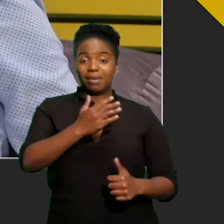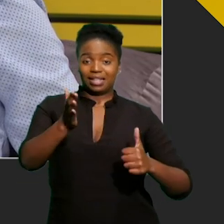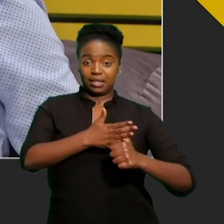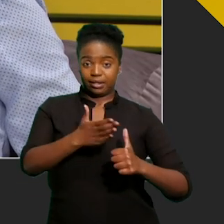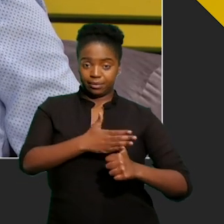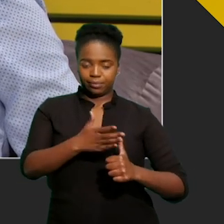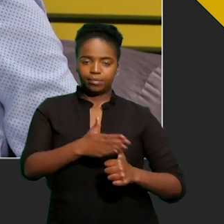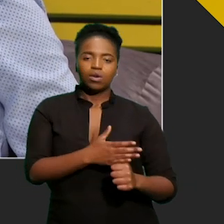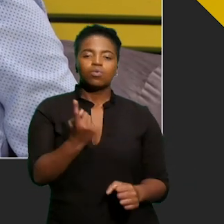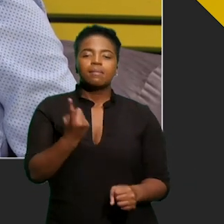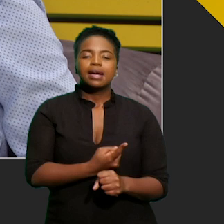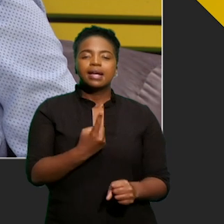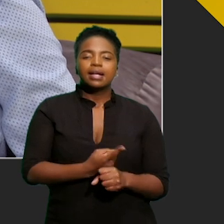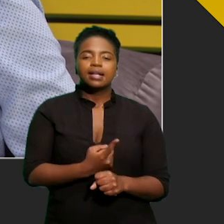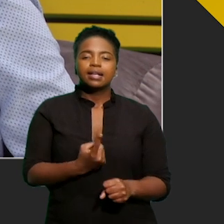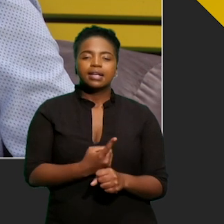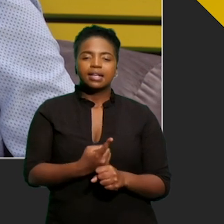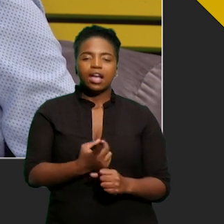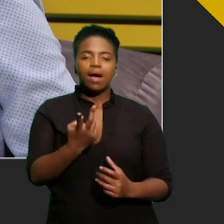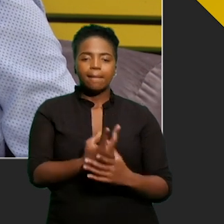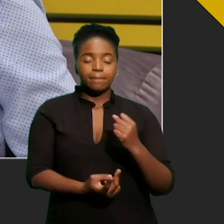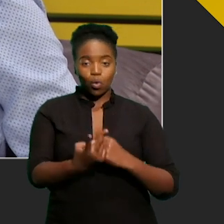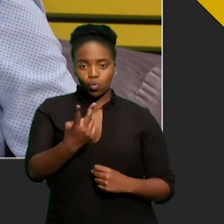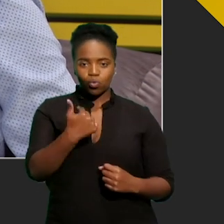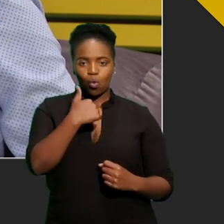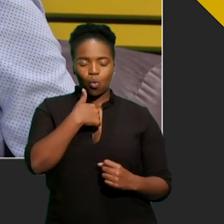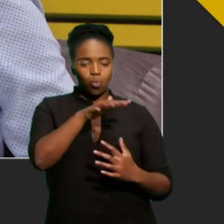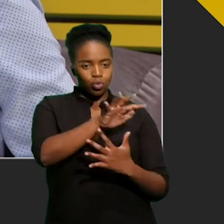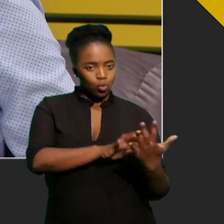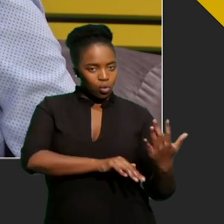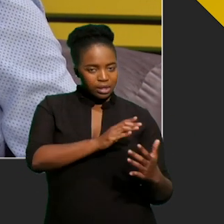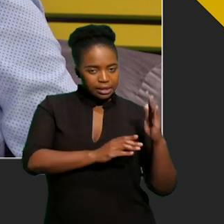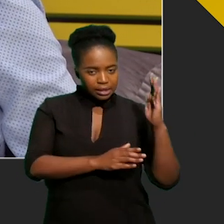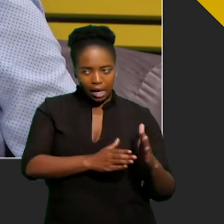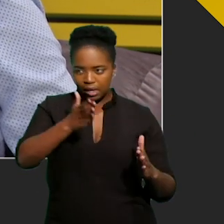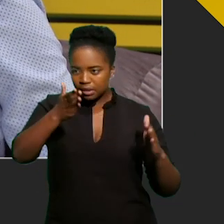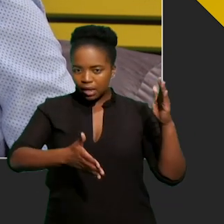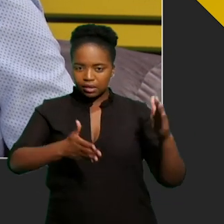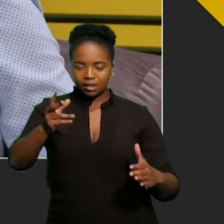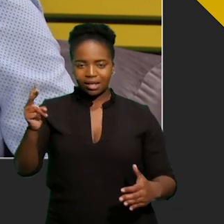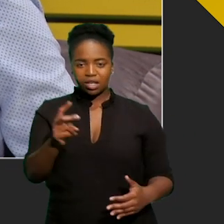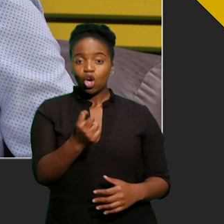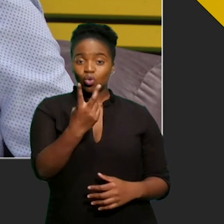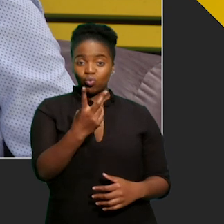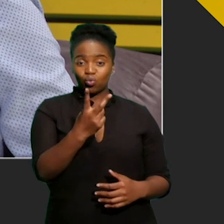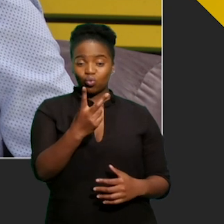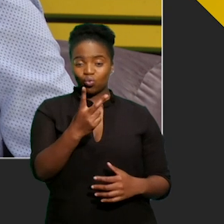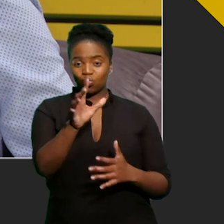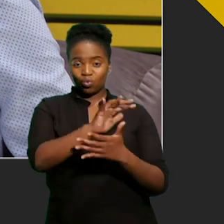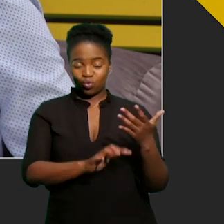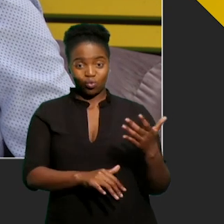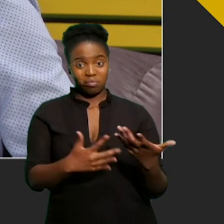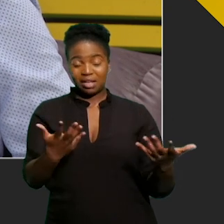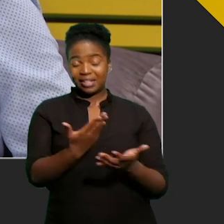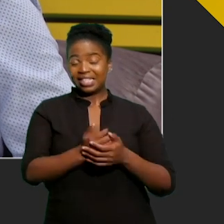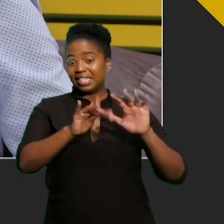you always have to get both or more sides to the story, because I always hear people saying there are two sides to the story. Sometimes it could be